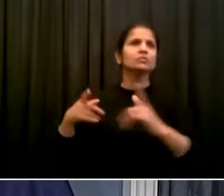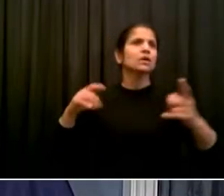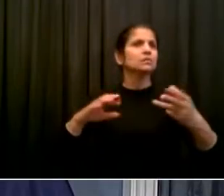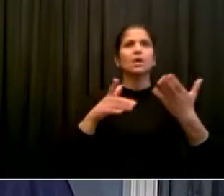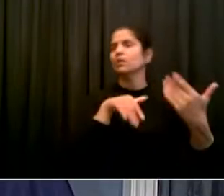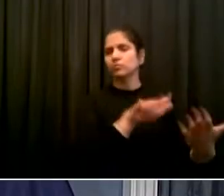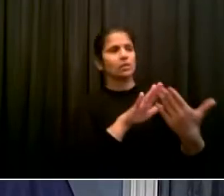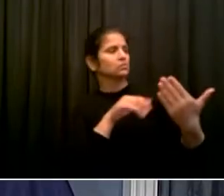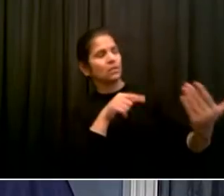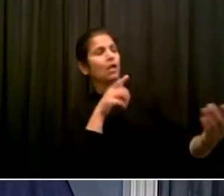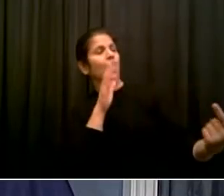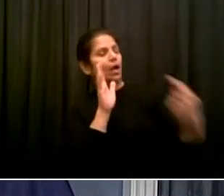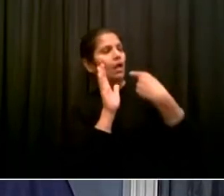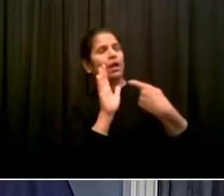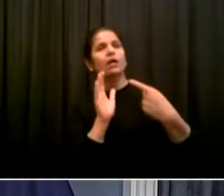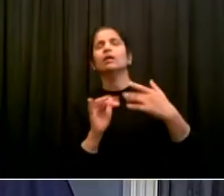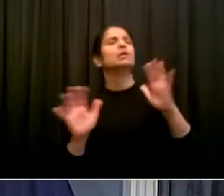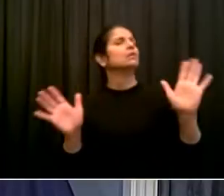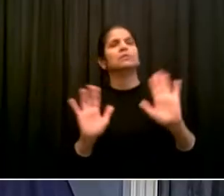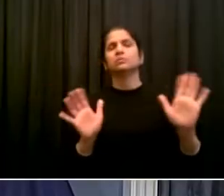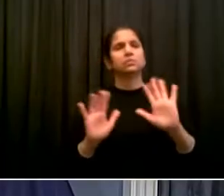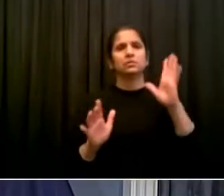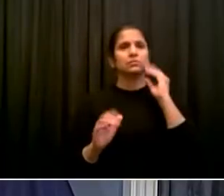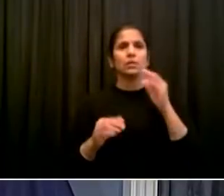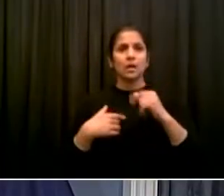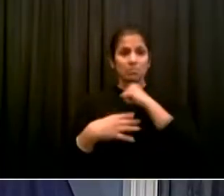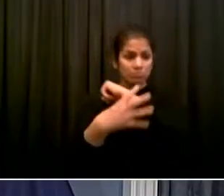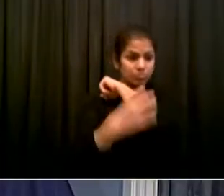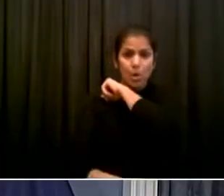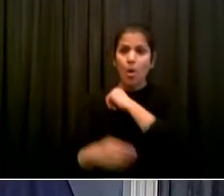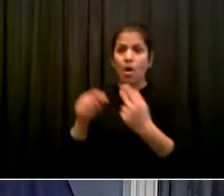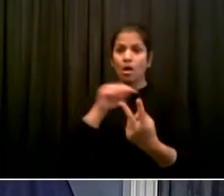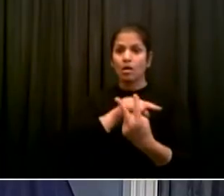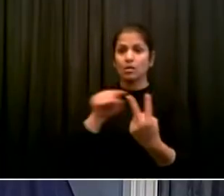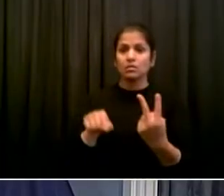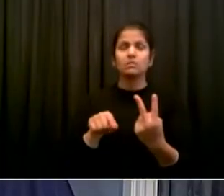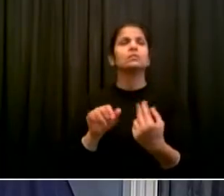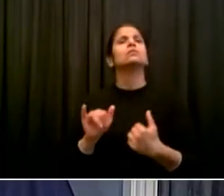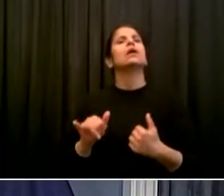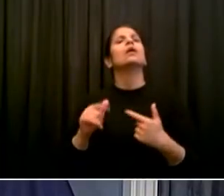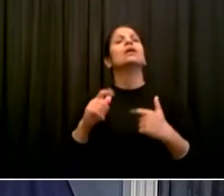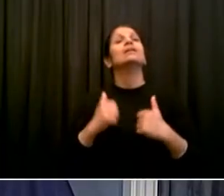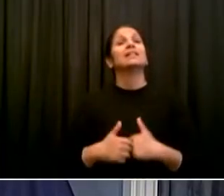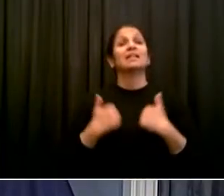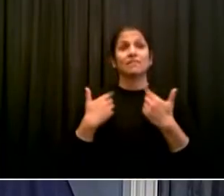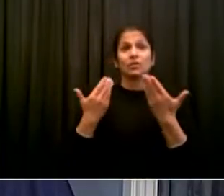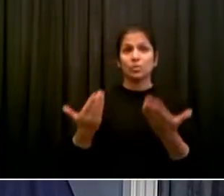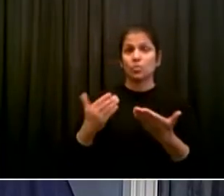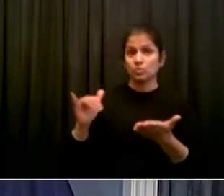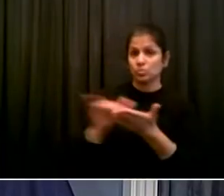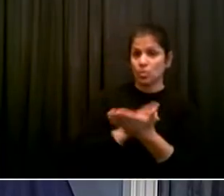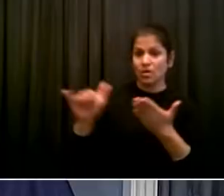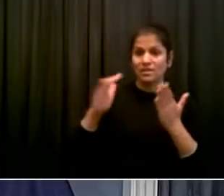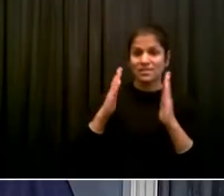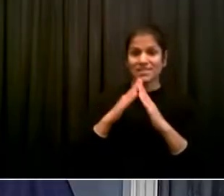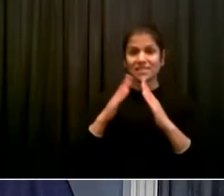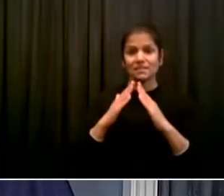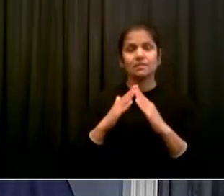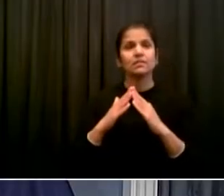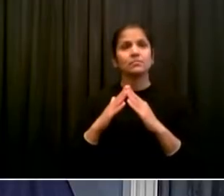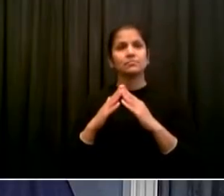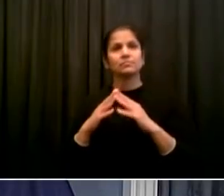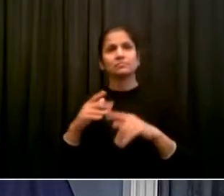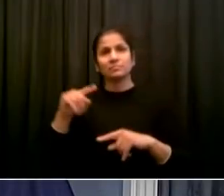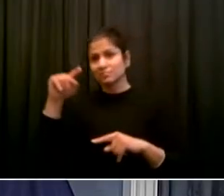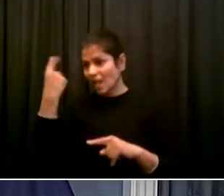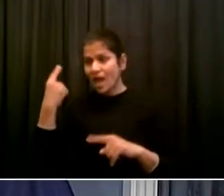low income and of color in New York City and frankly across this nation. If you're Black or brown and